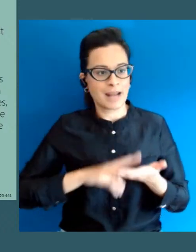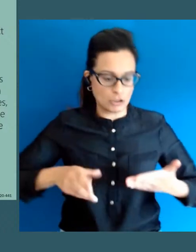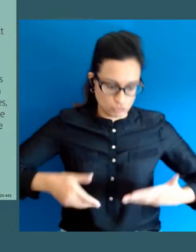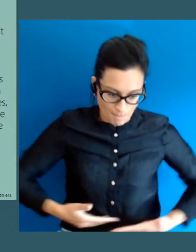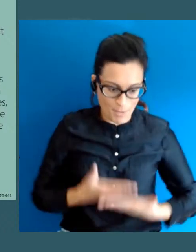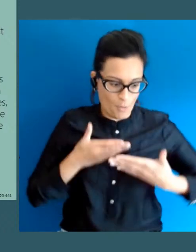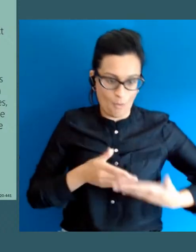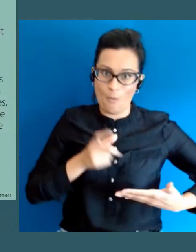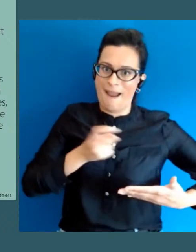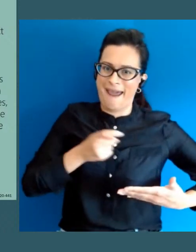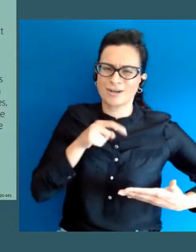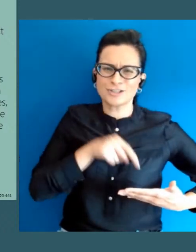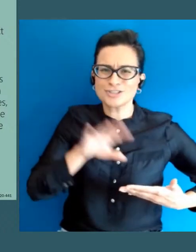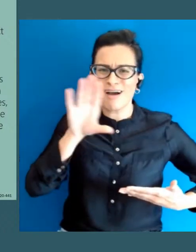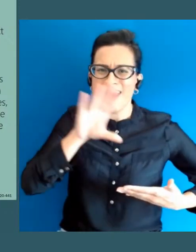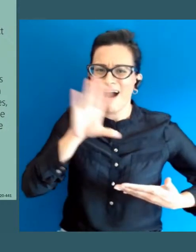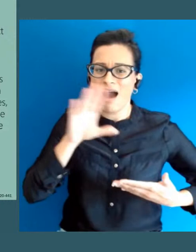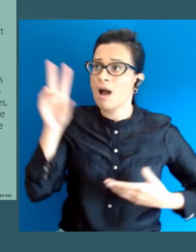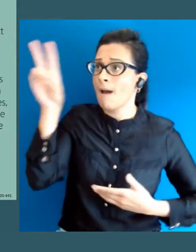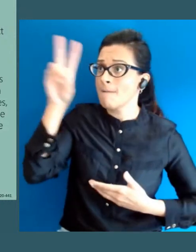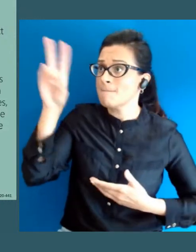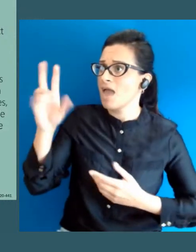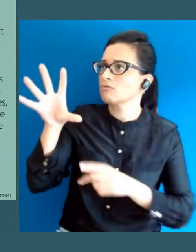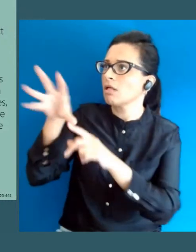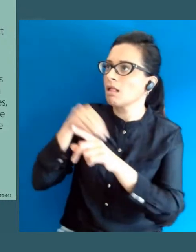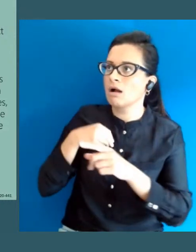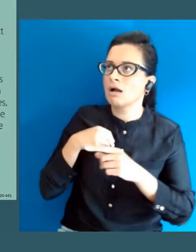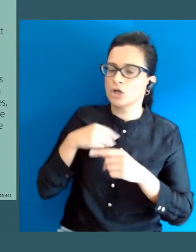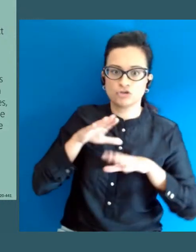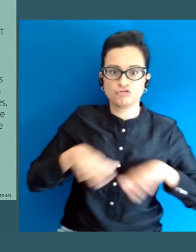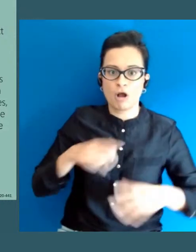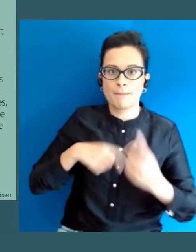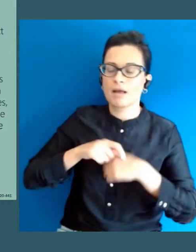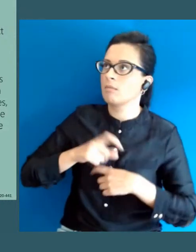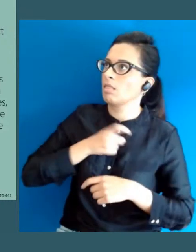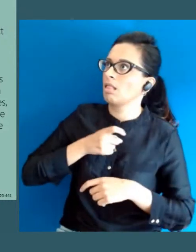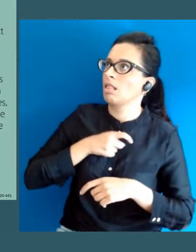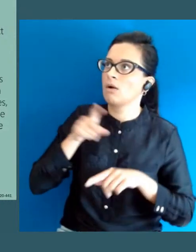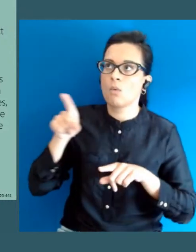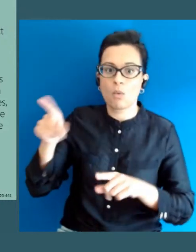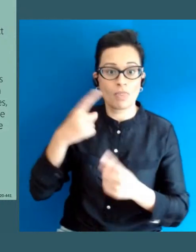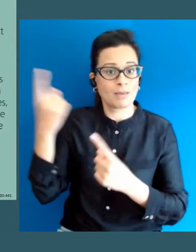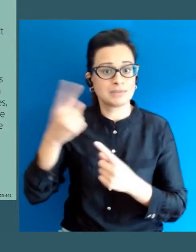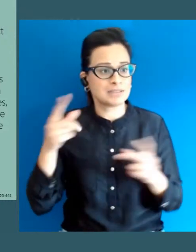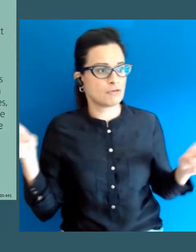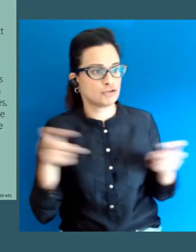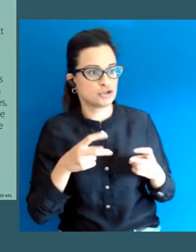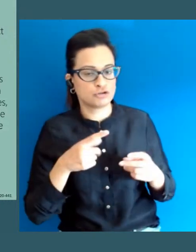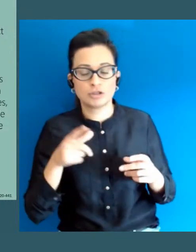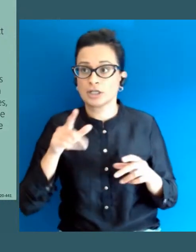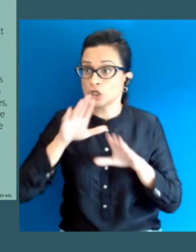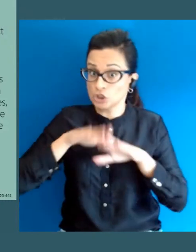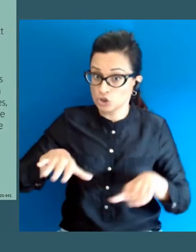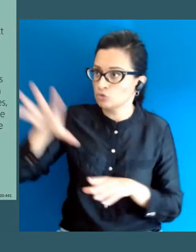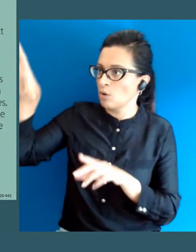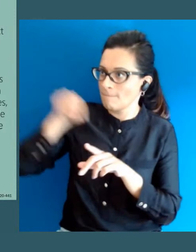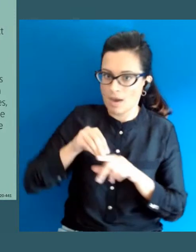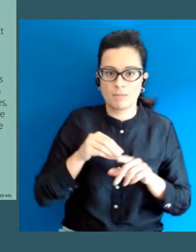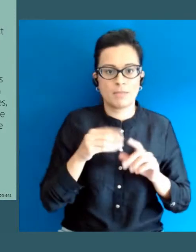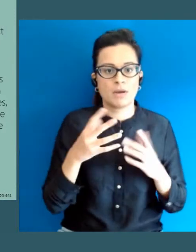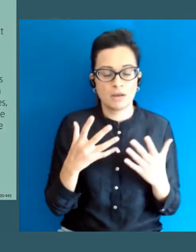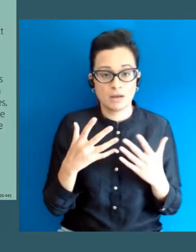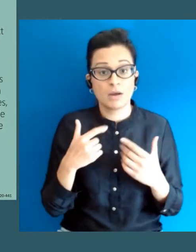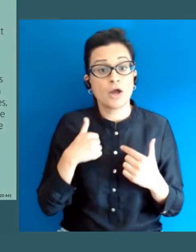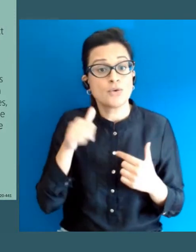their worries or model anxiety and anxious restrictive behaviours, which their children then pick up on. And we know in